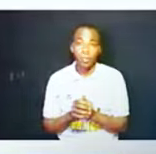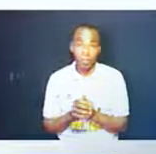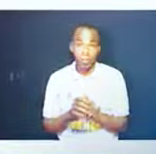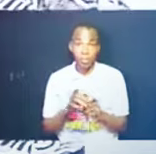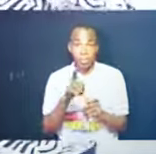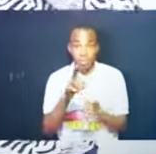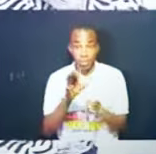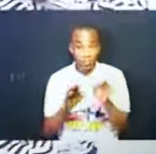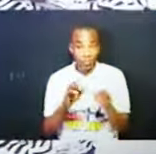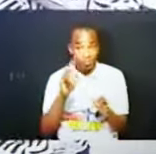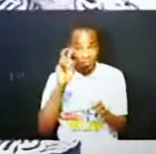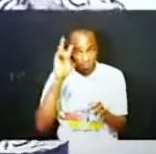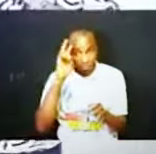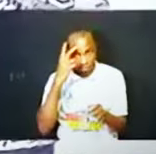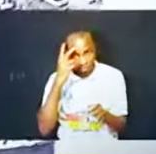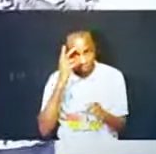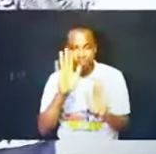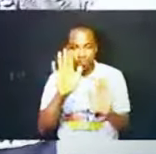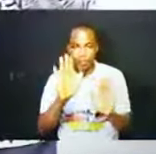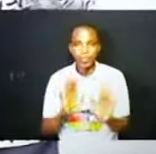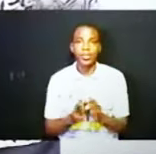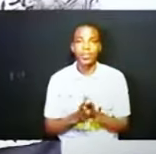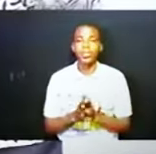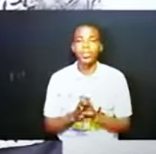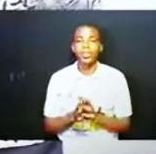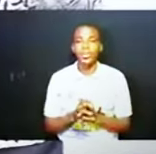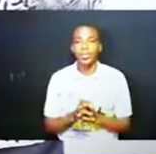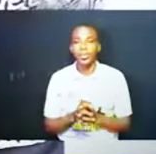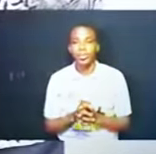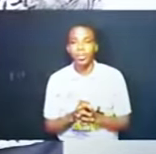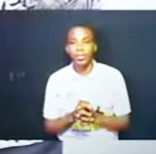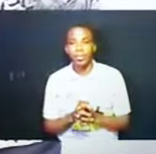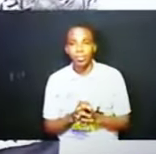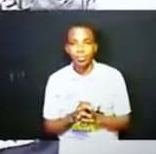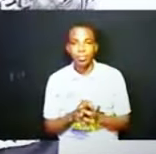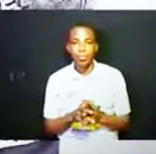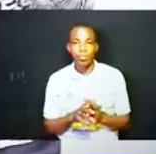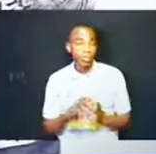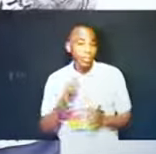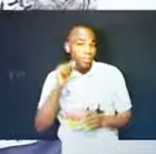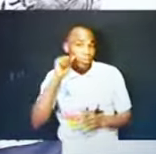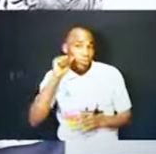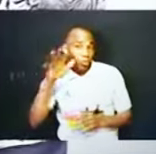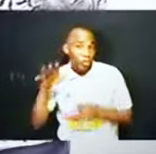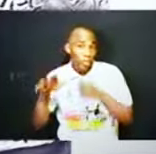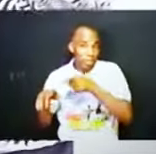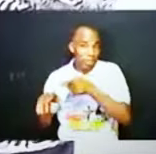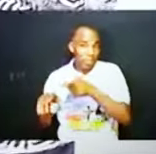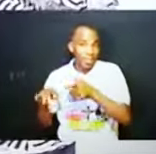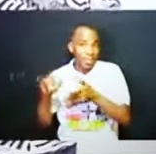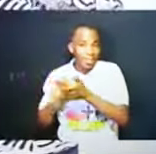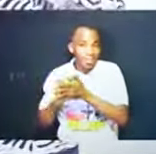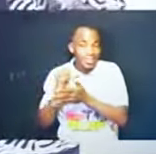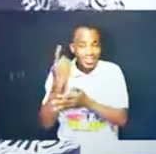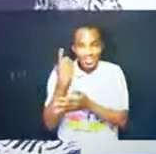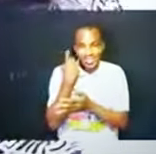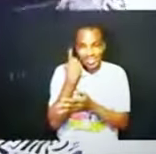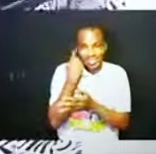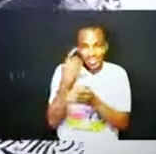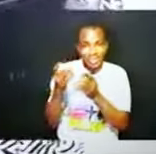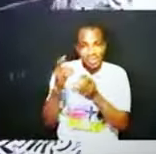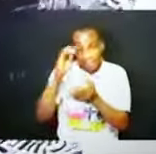so go and befriend this woman who recently divorced her husband.